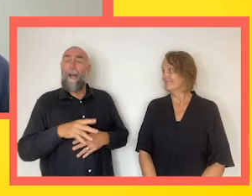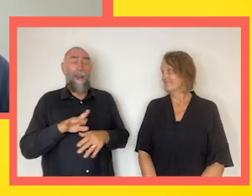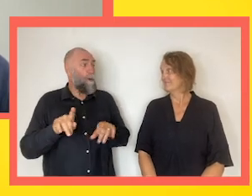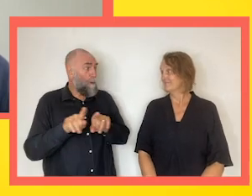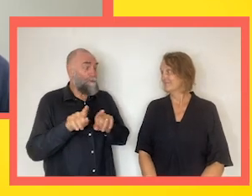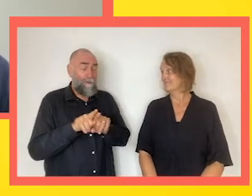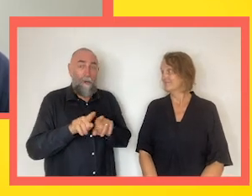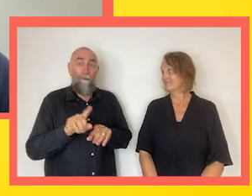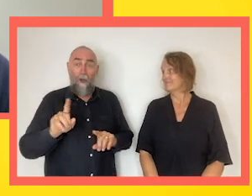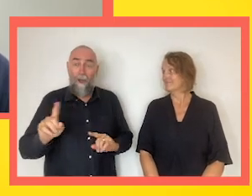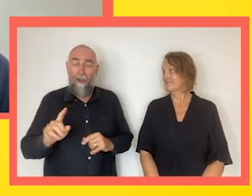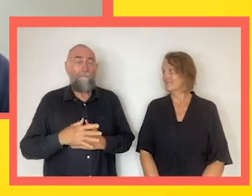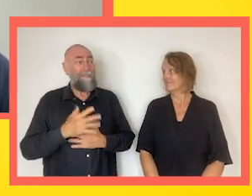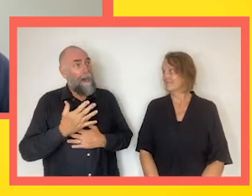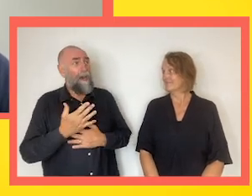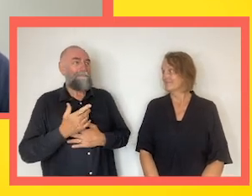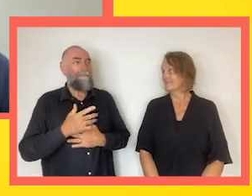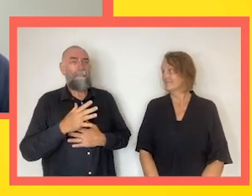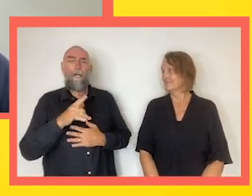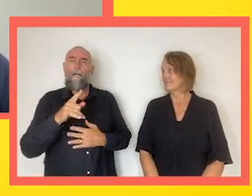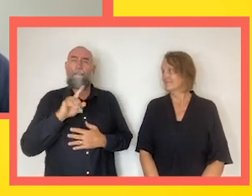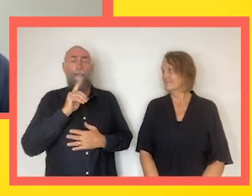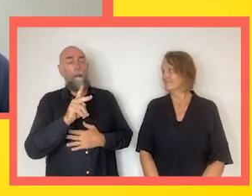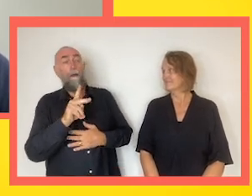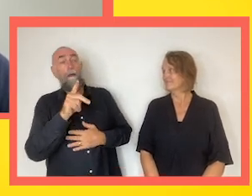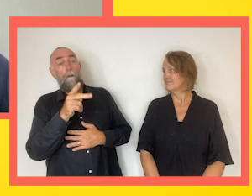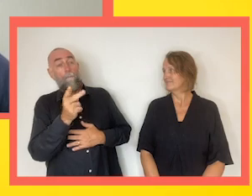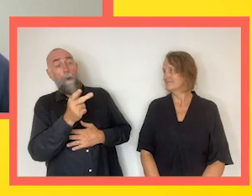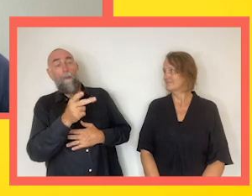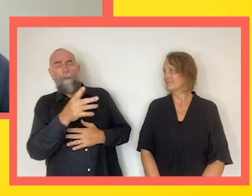And just, I don't know, something real about the